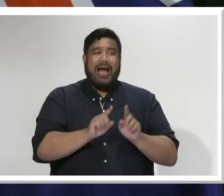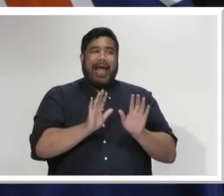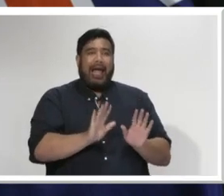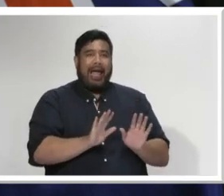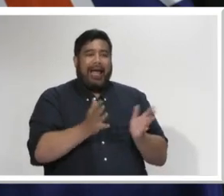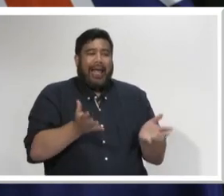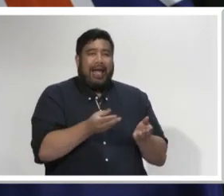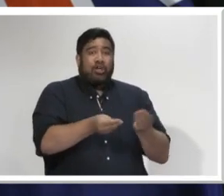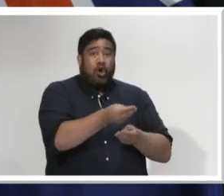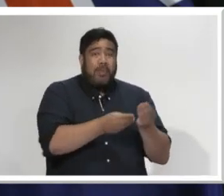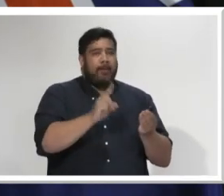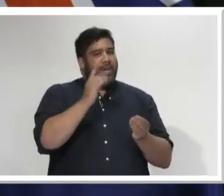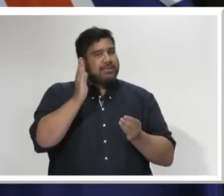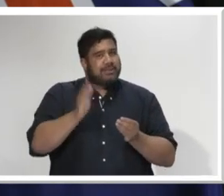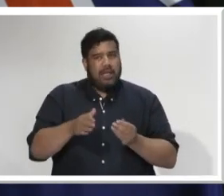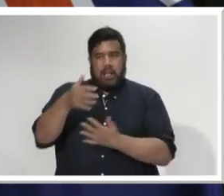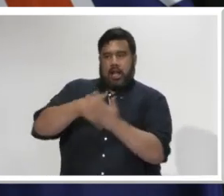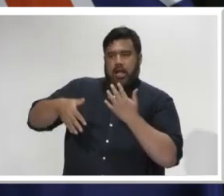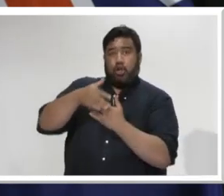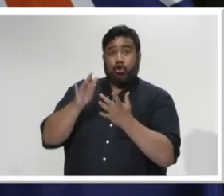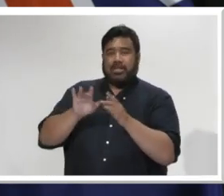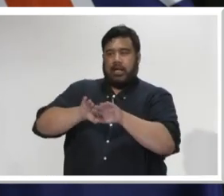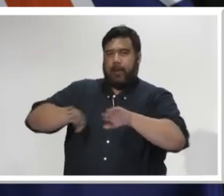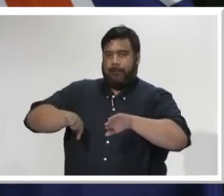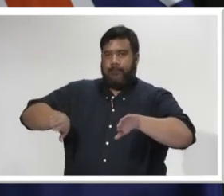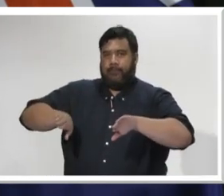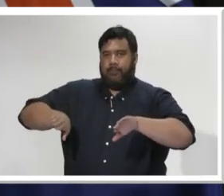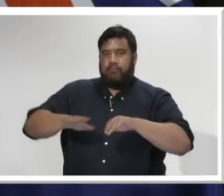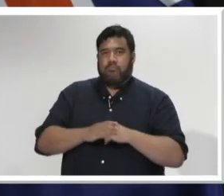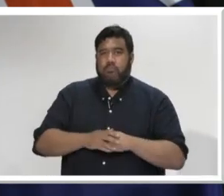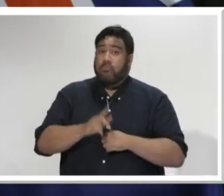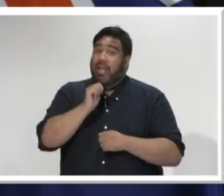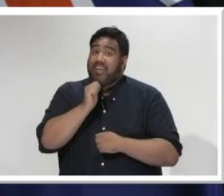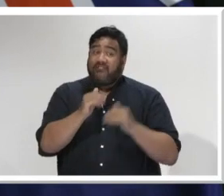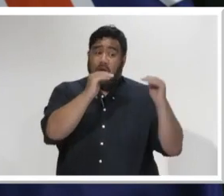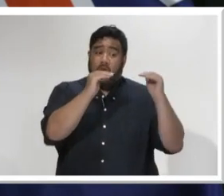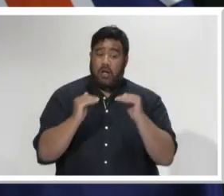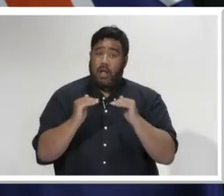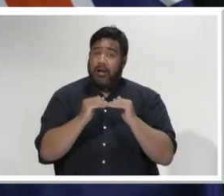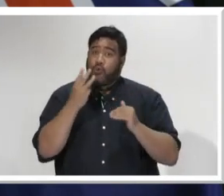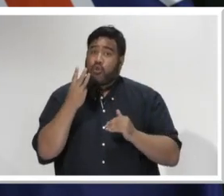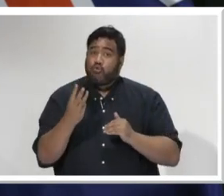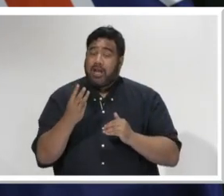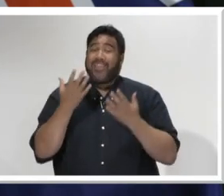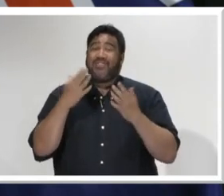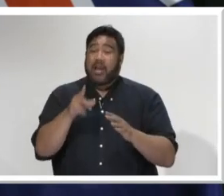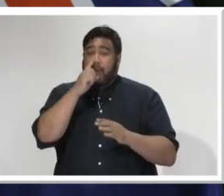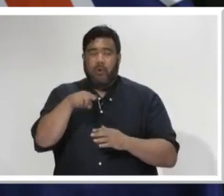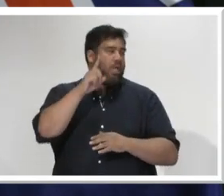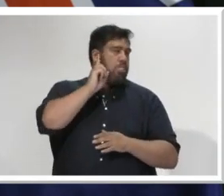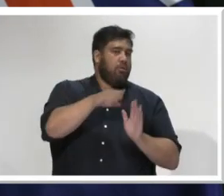before, your contact with others. If there is any sign of congregation, we will not hesitate to review